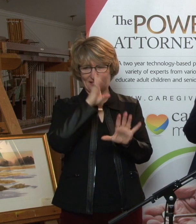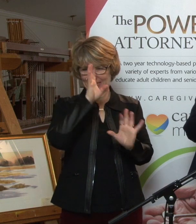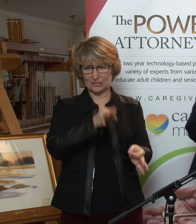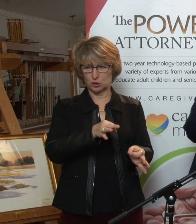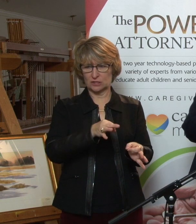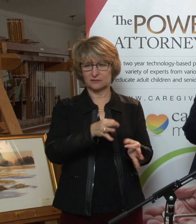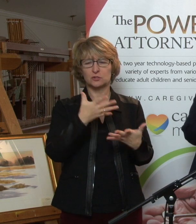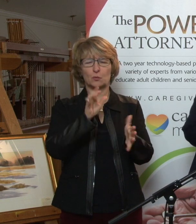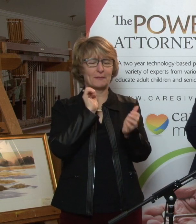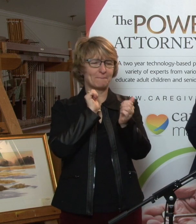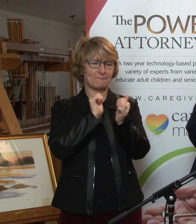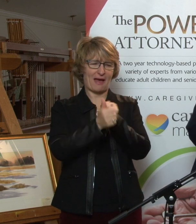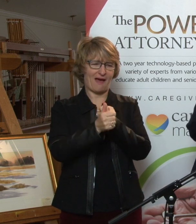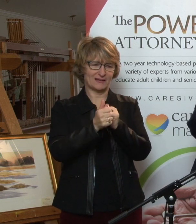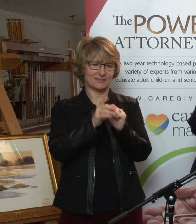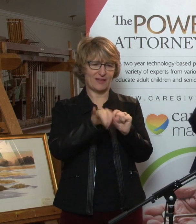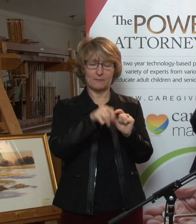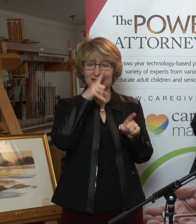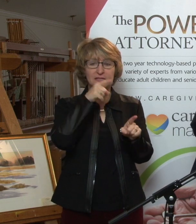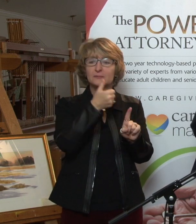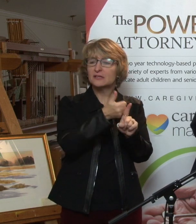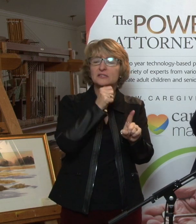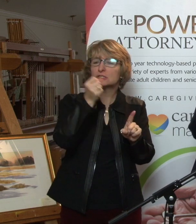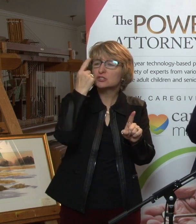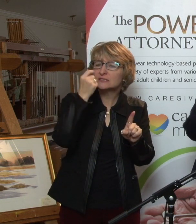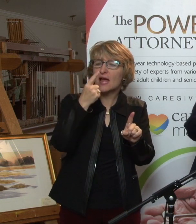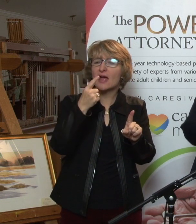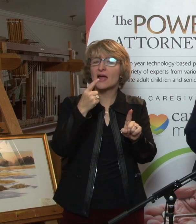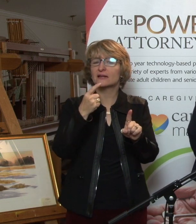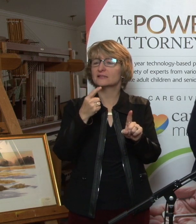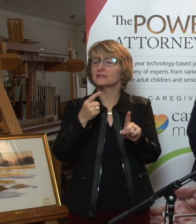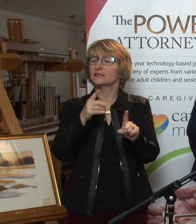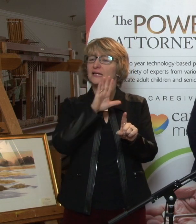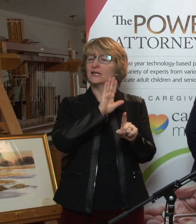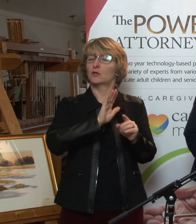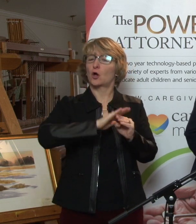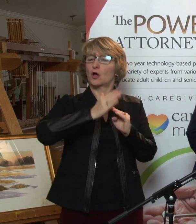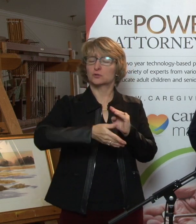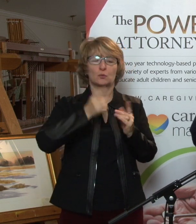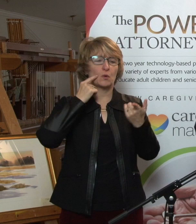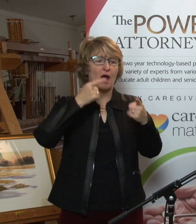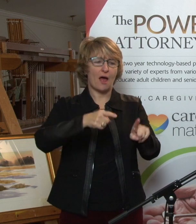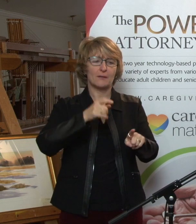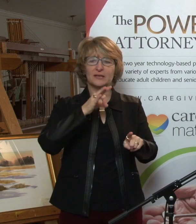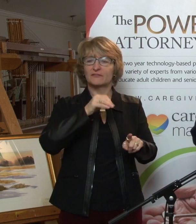passed by that because he doesn't understand the consequences of not making the right decisions.